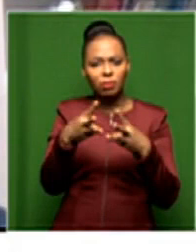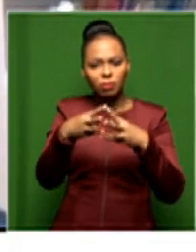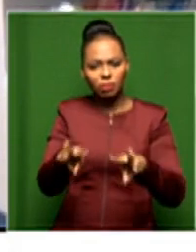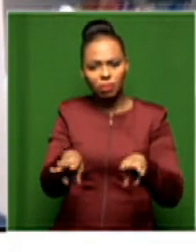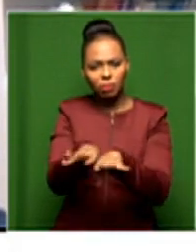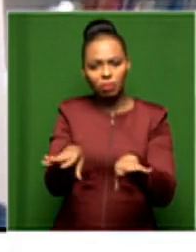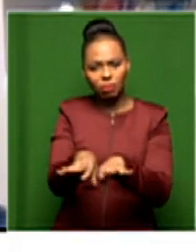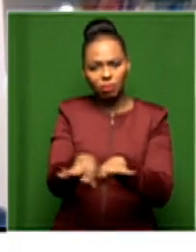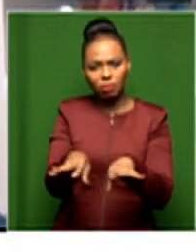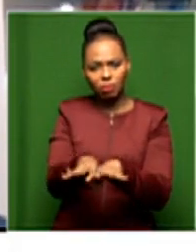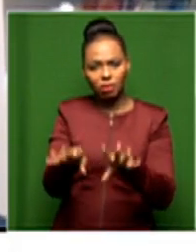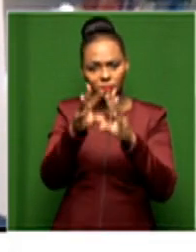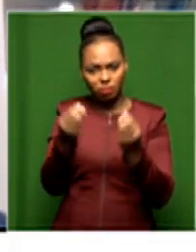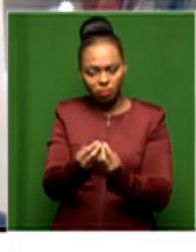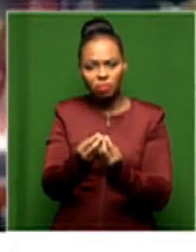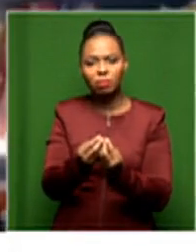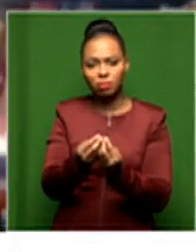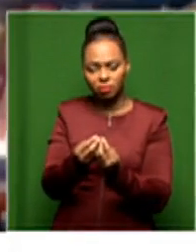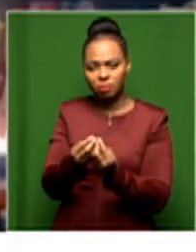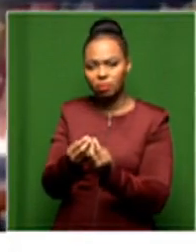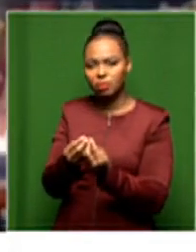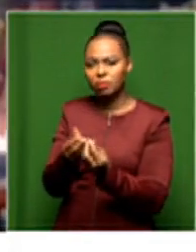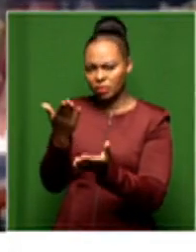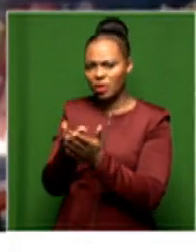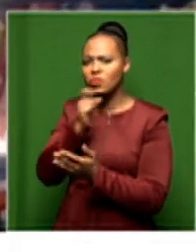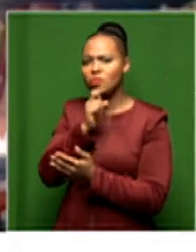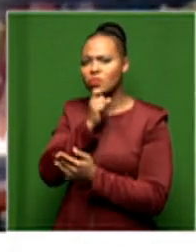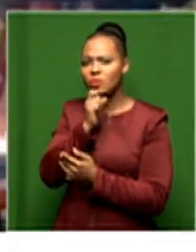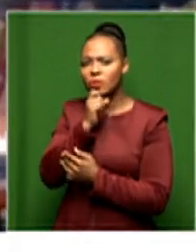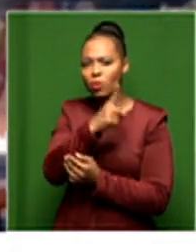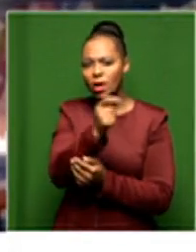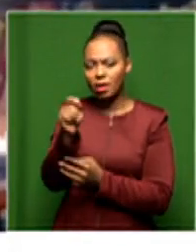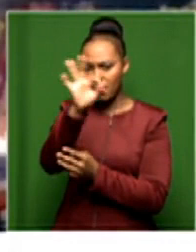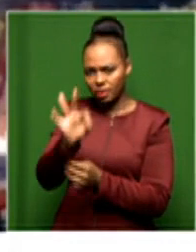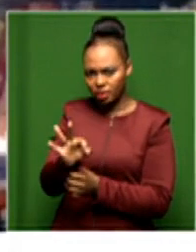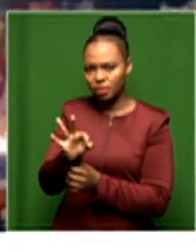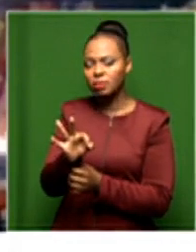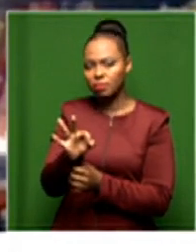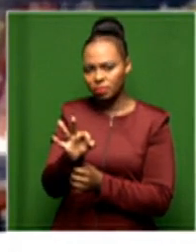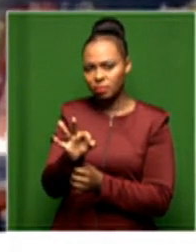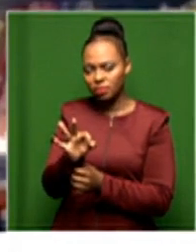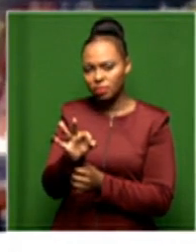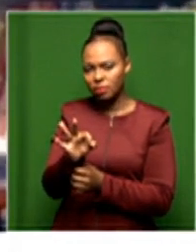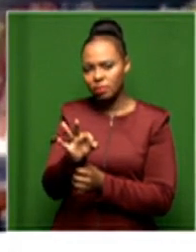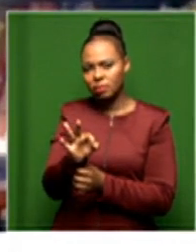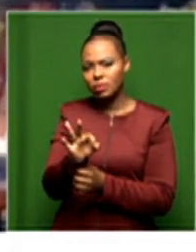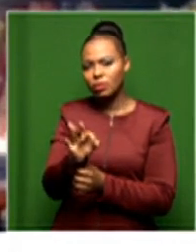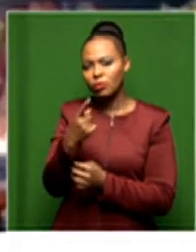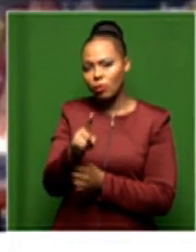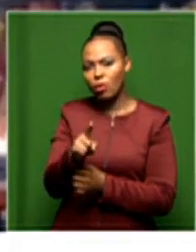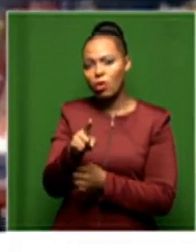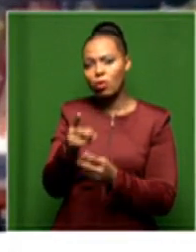Use product made from 100% recycled material. Or material with a high content of recycled